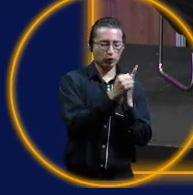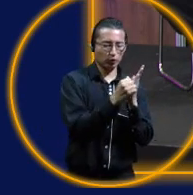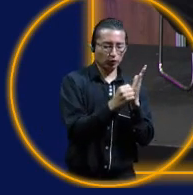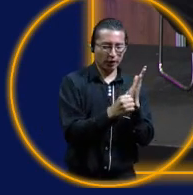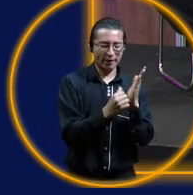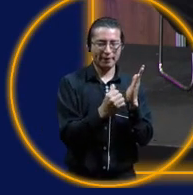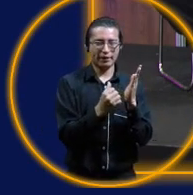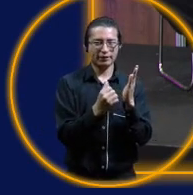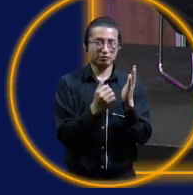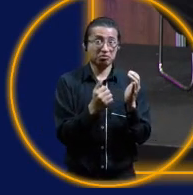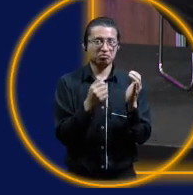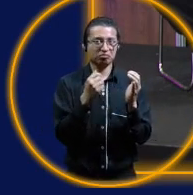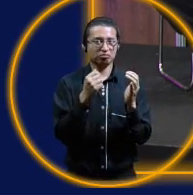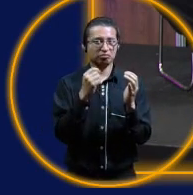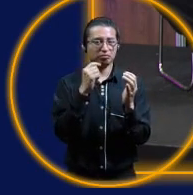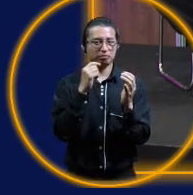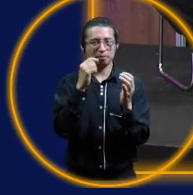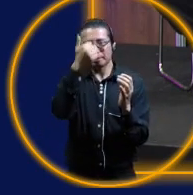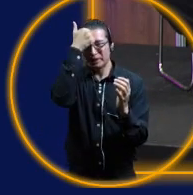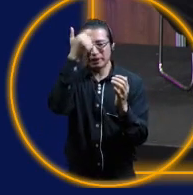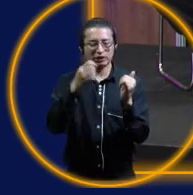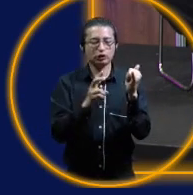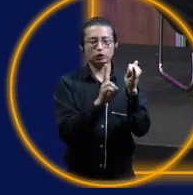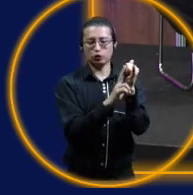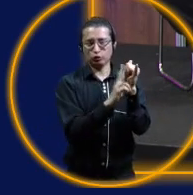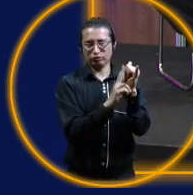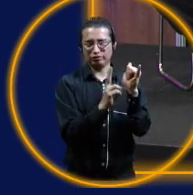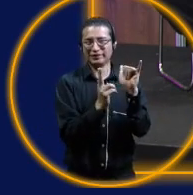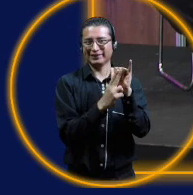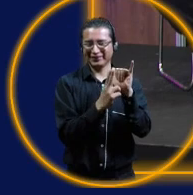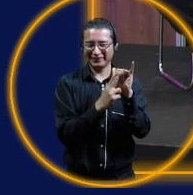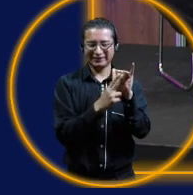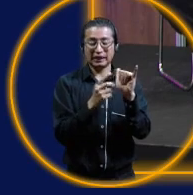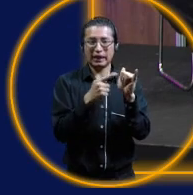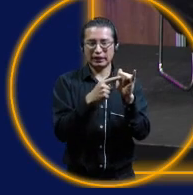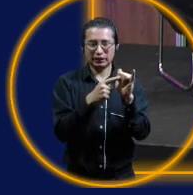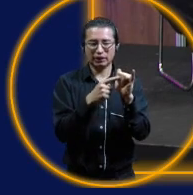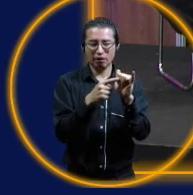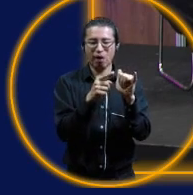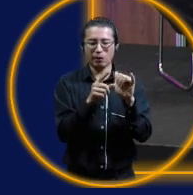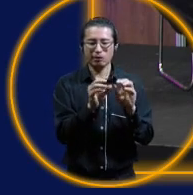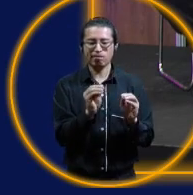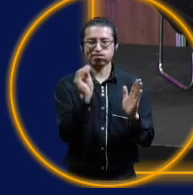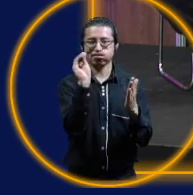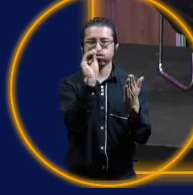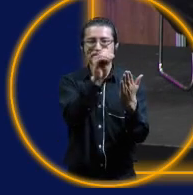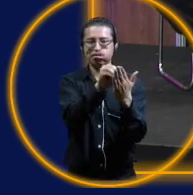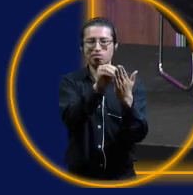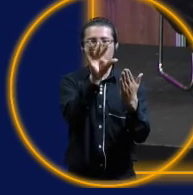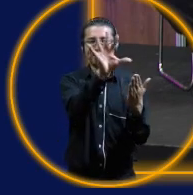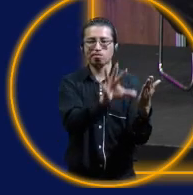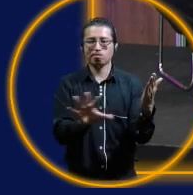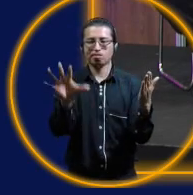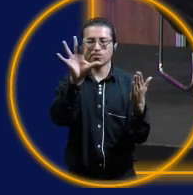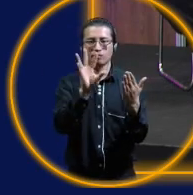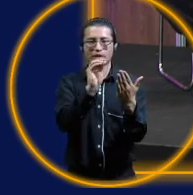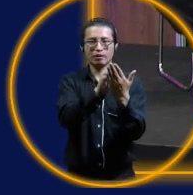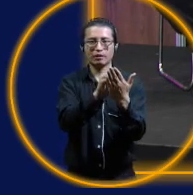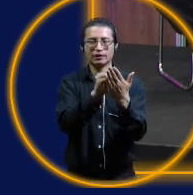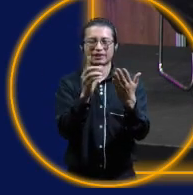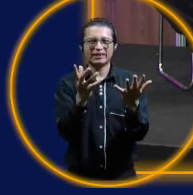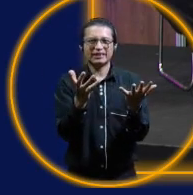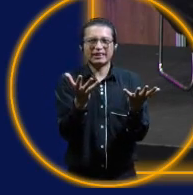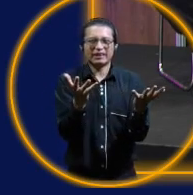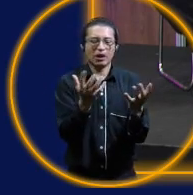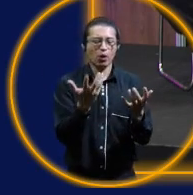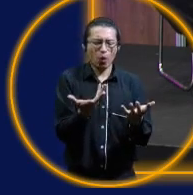YouTube. YouTube is a tricky place to exist in as an artist. Let's talk about actually putting up